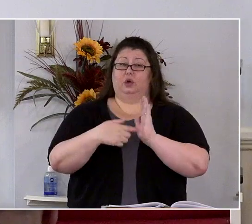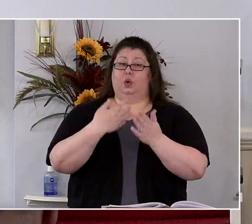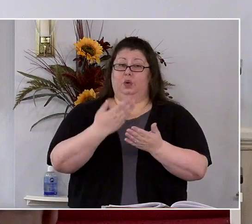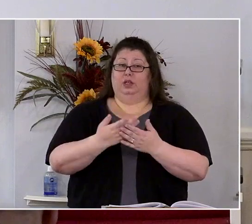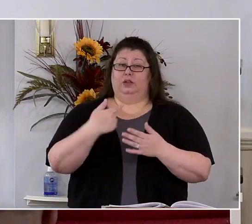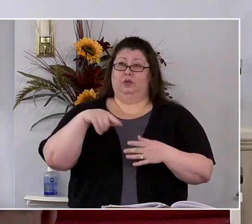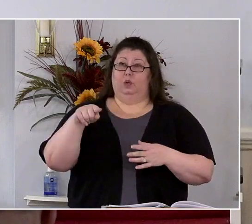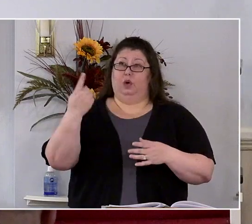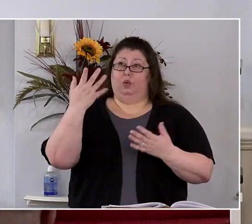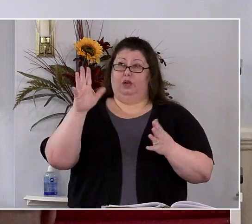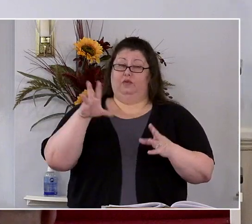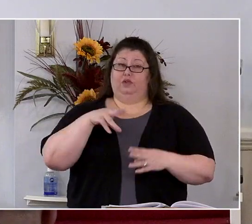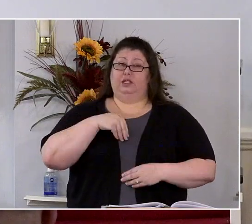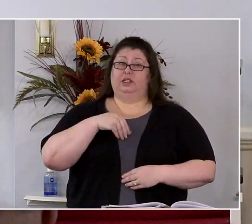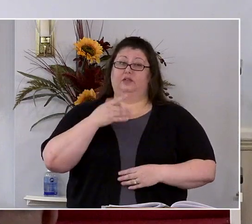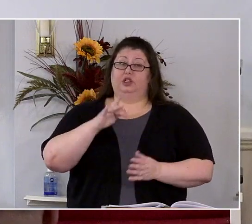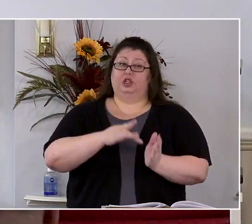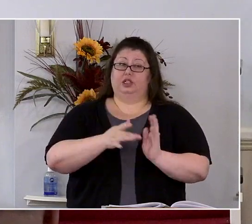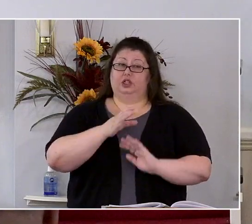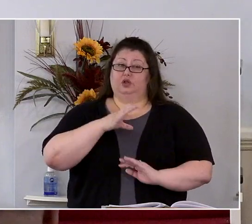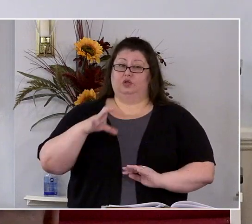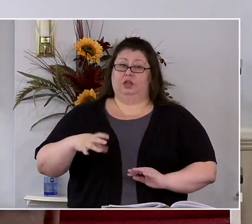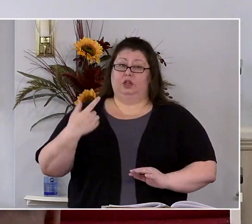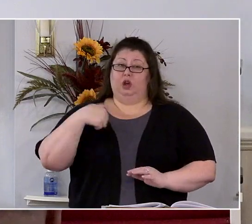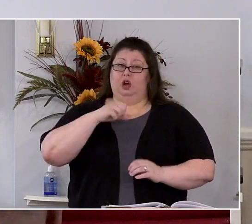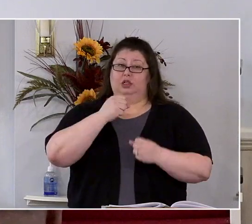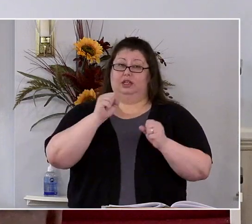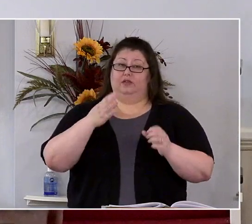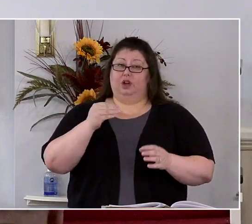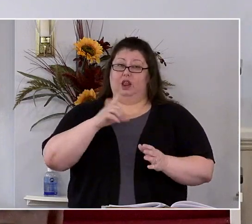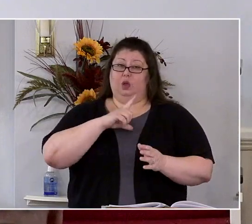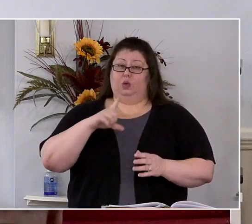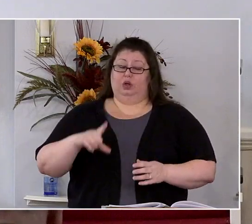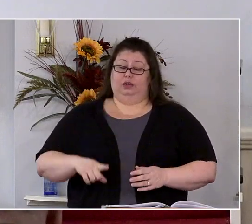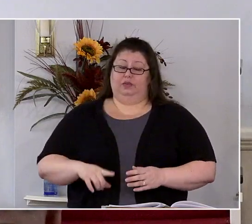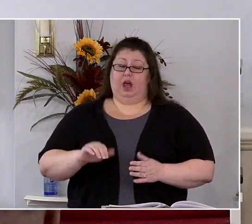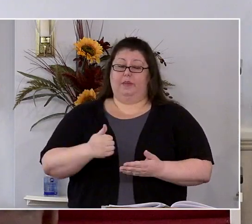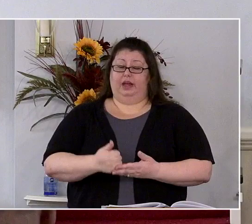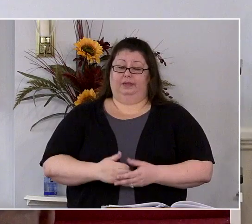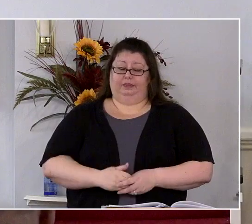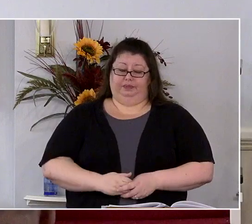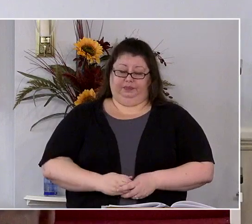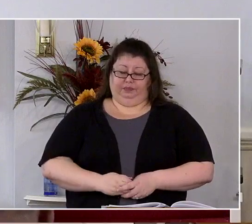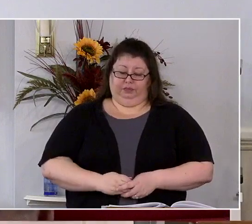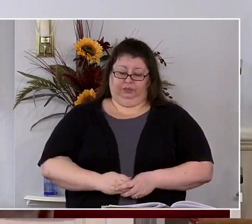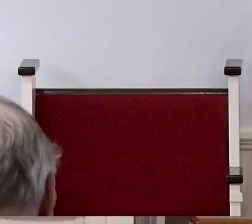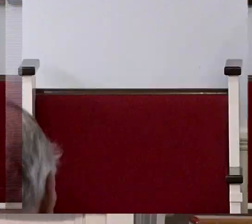have received, Jesus Christ, our Savior and Lord. Amen.